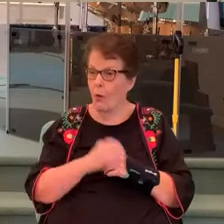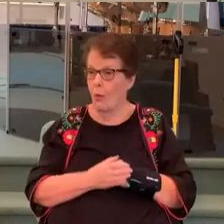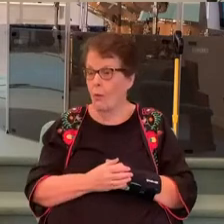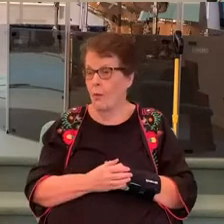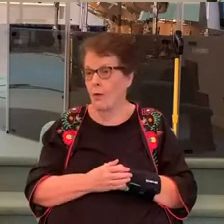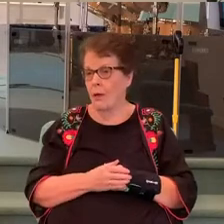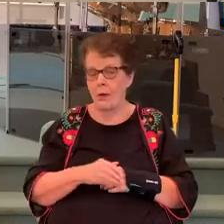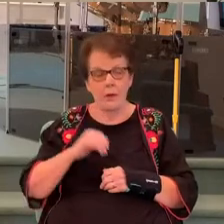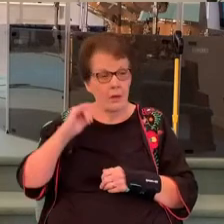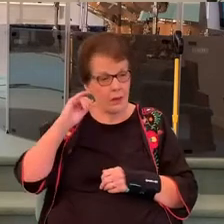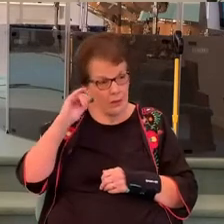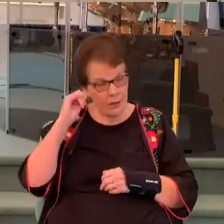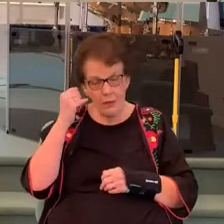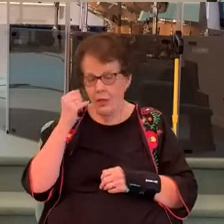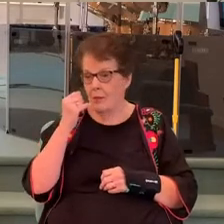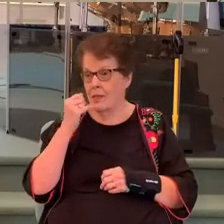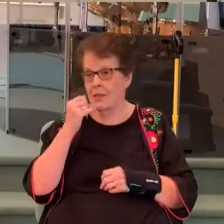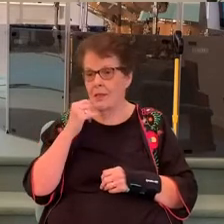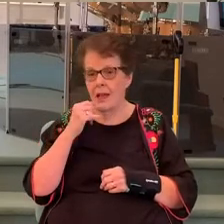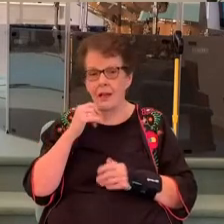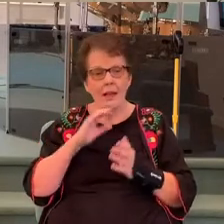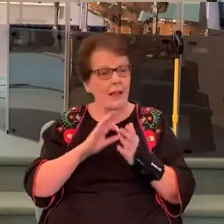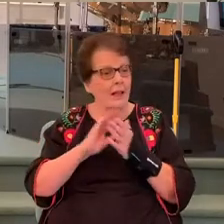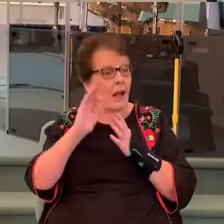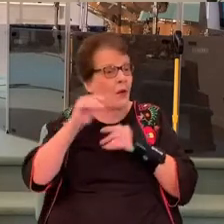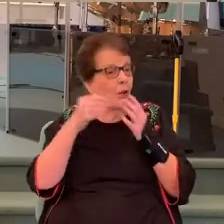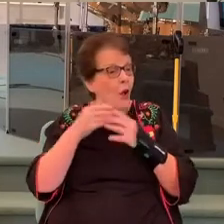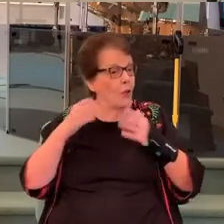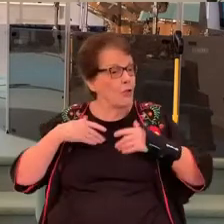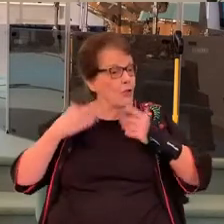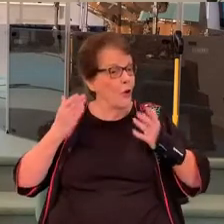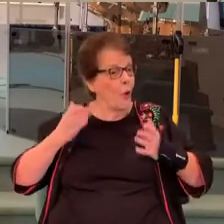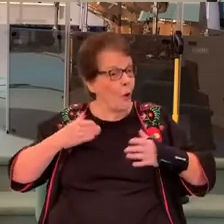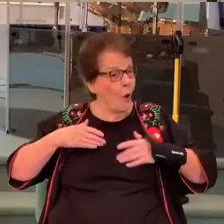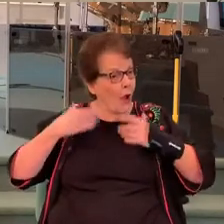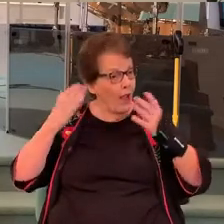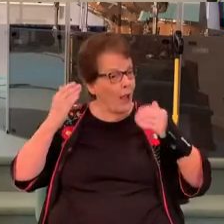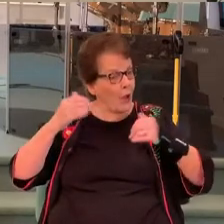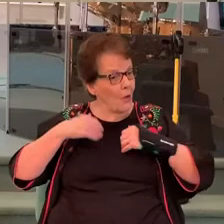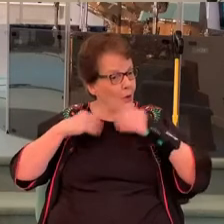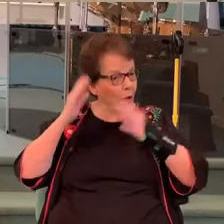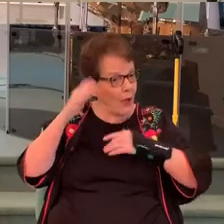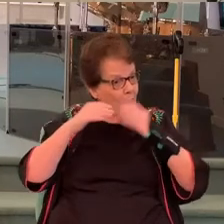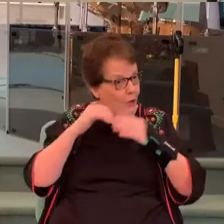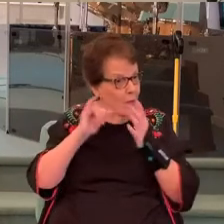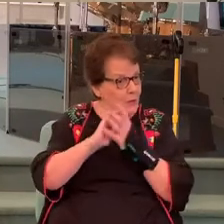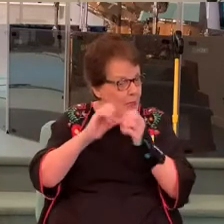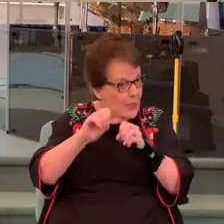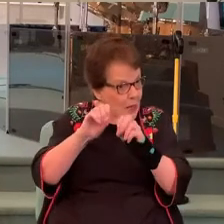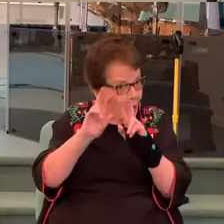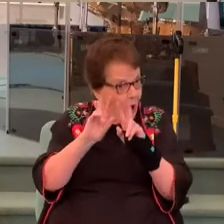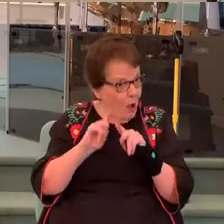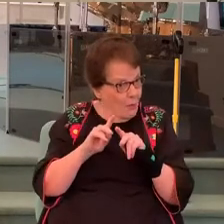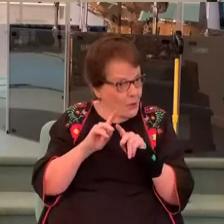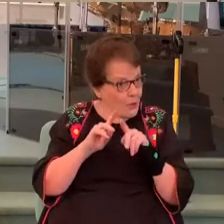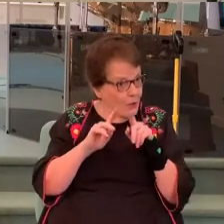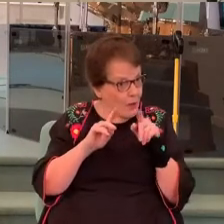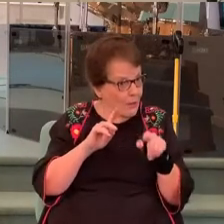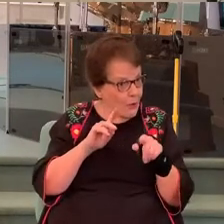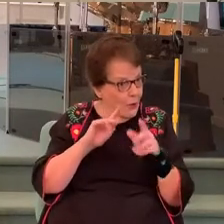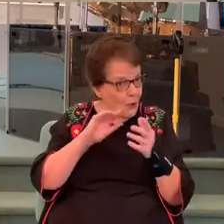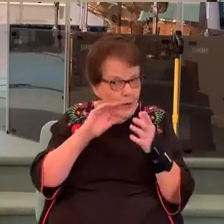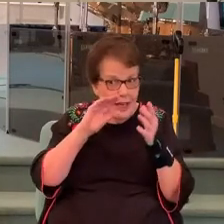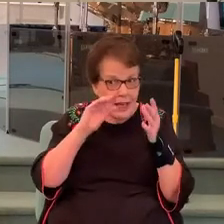And James is saying, count it all joy when you encounter trials, because that's an opportunity for you to enter into the presence of the